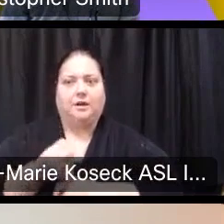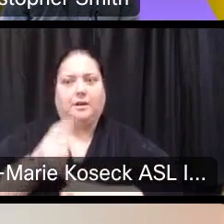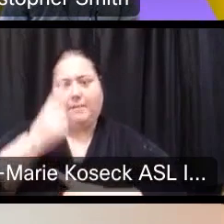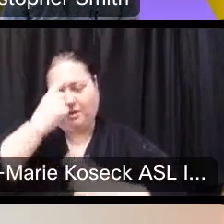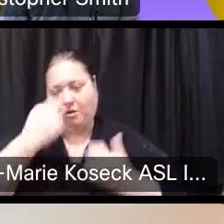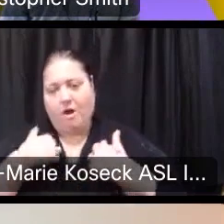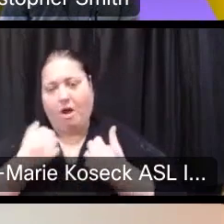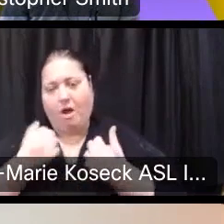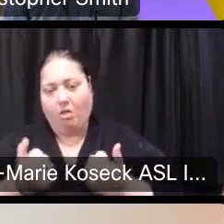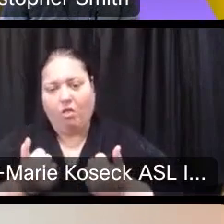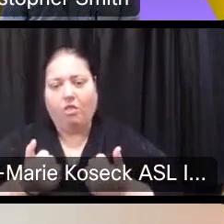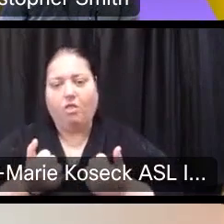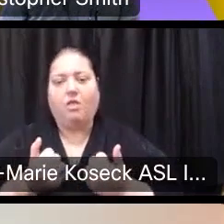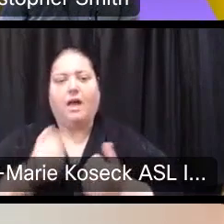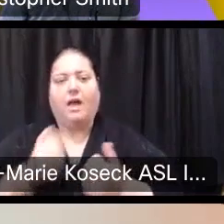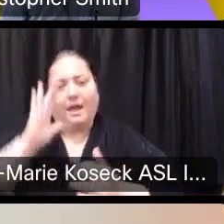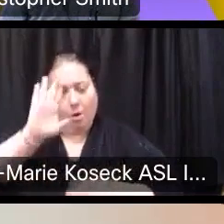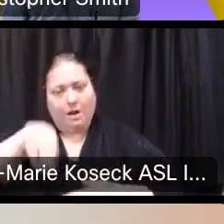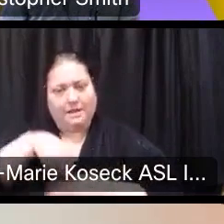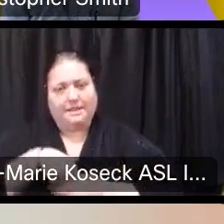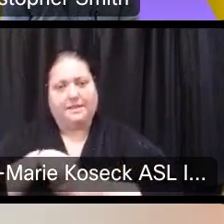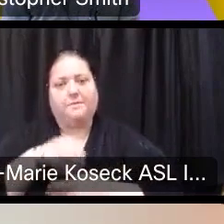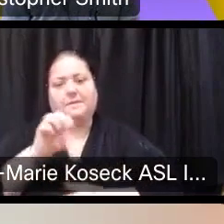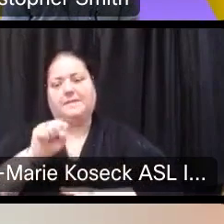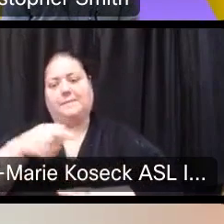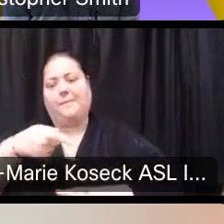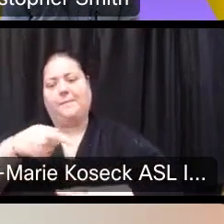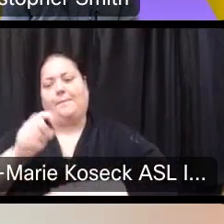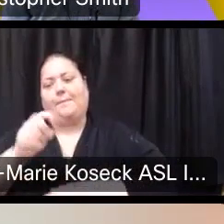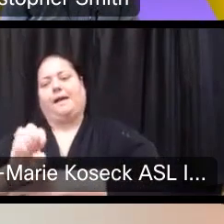health and autism spectrum disorder? Mm-hmm.